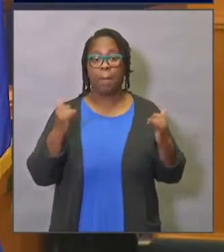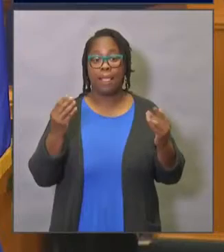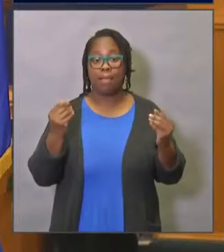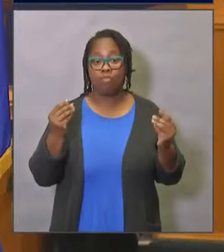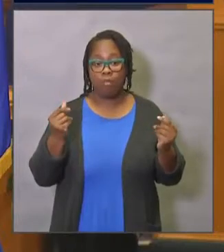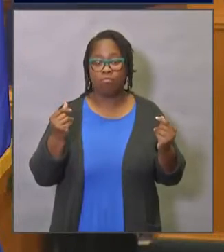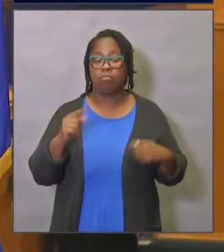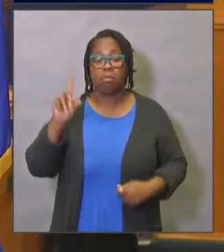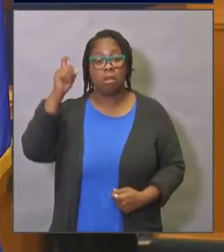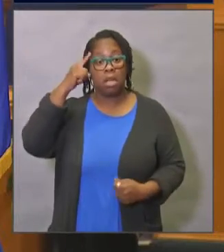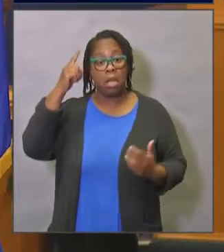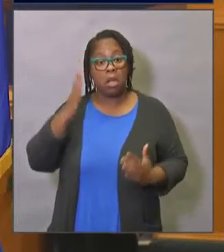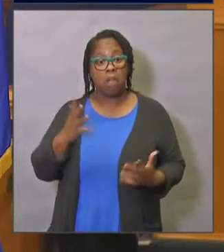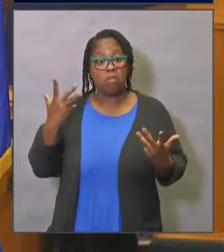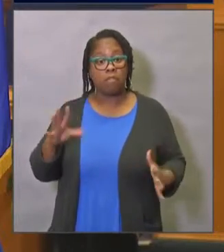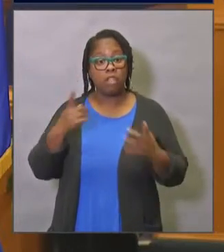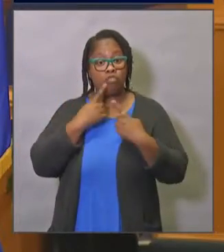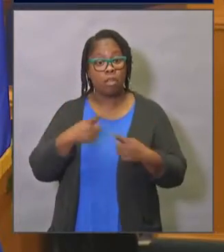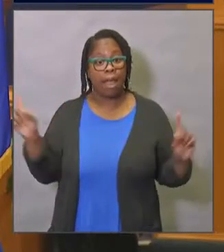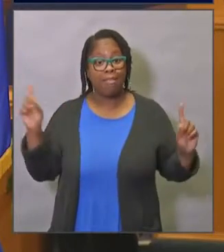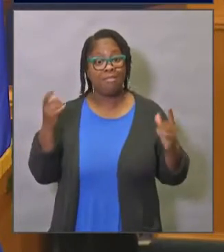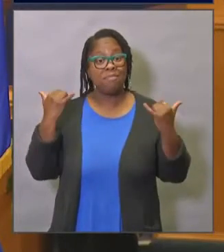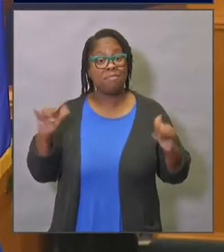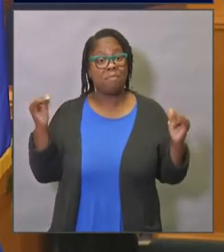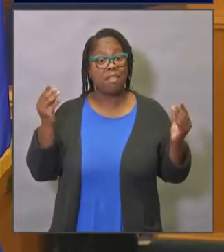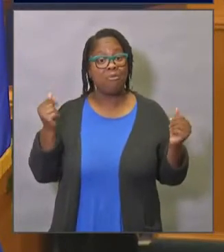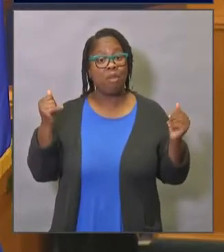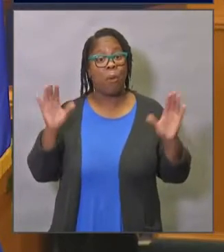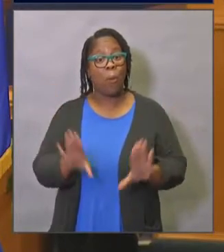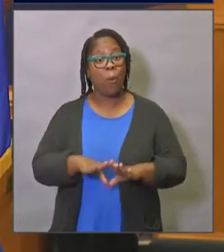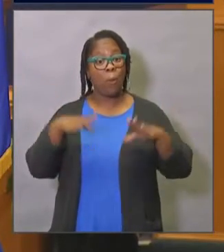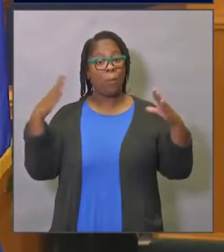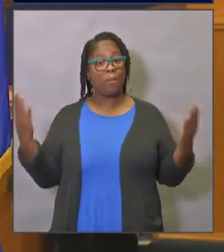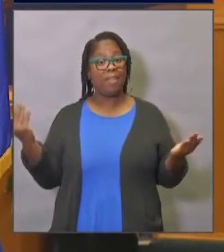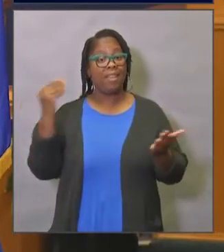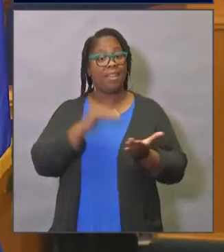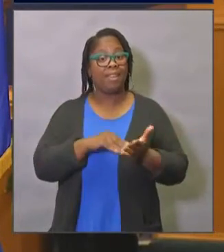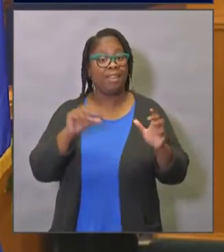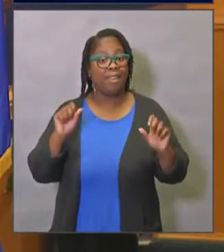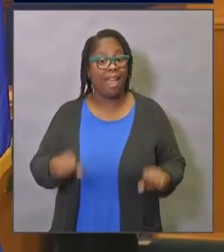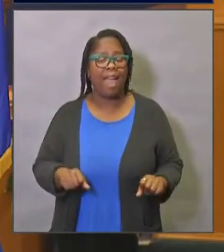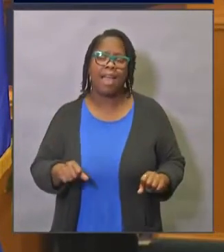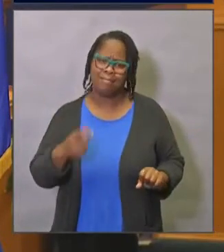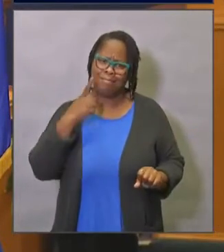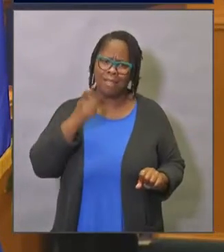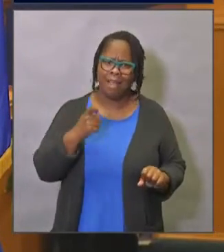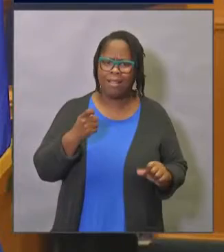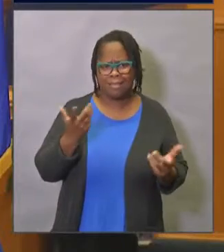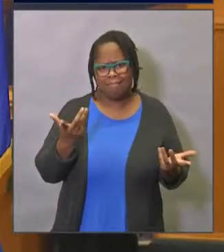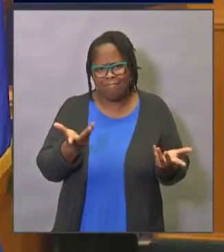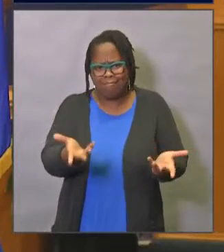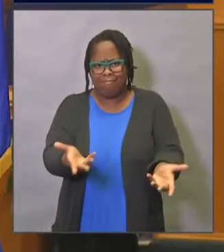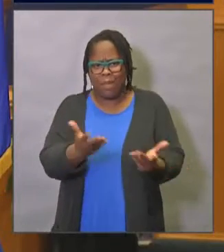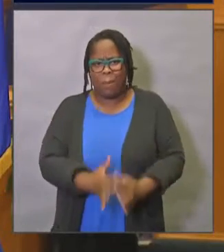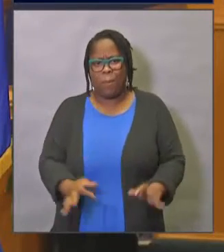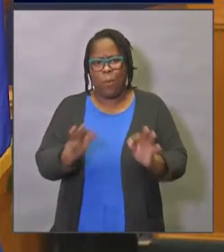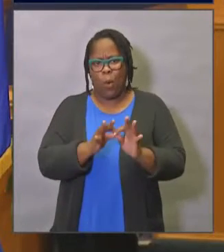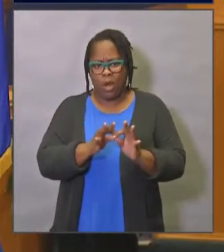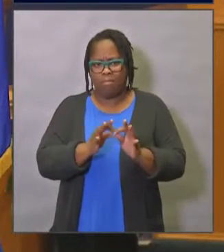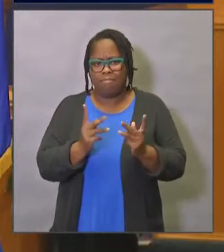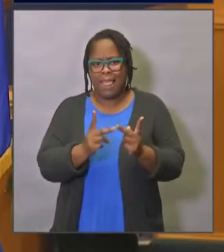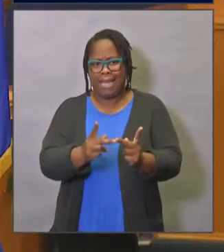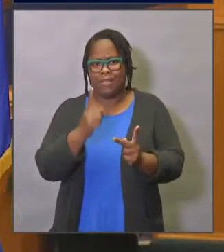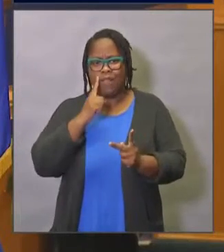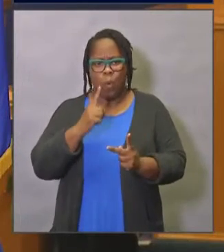that playgrounds should be reopened because they actually are an important source of physical activity